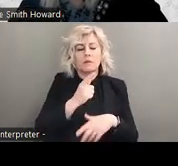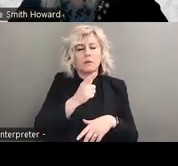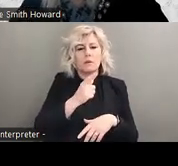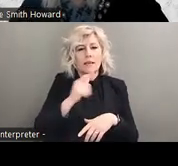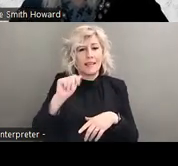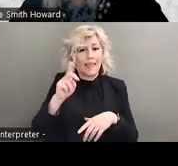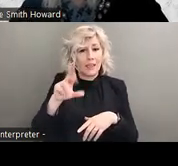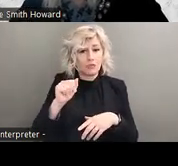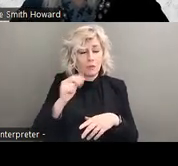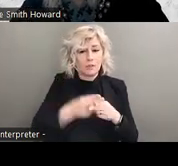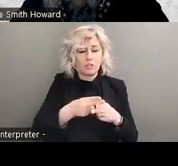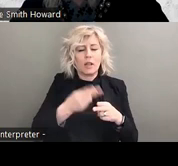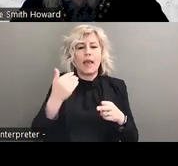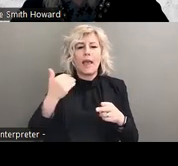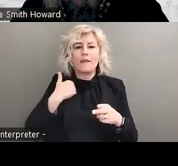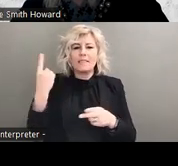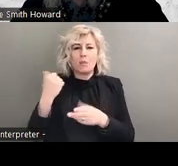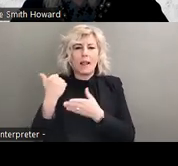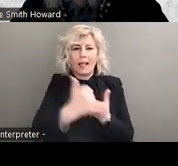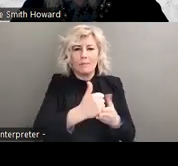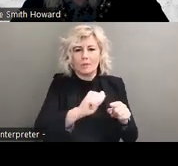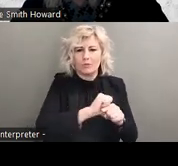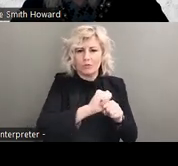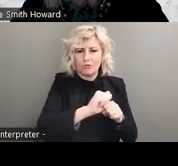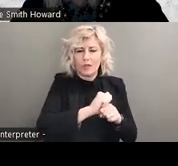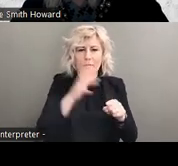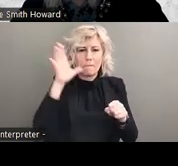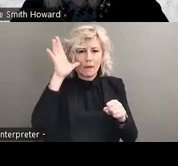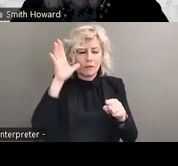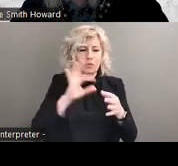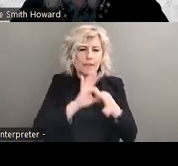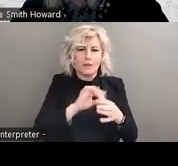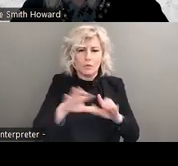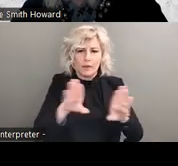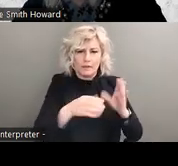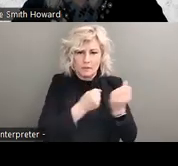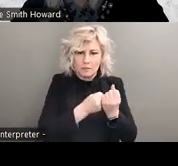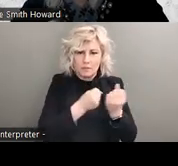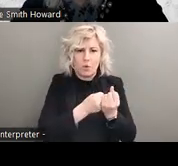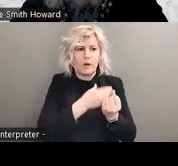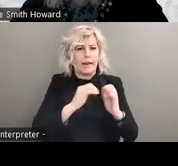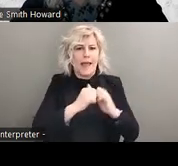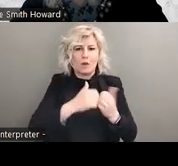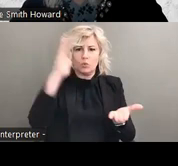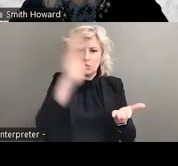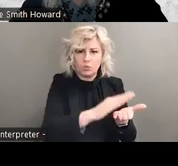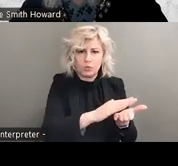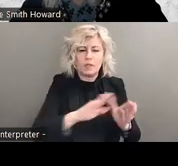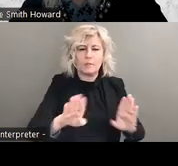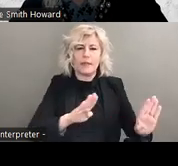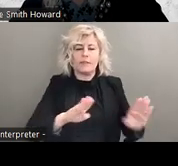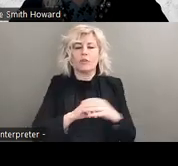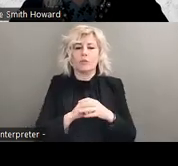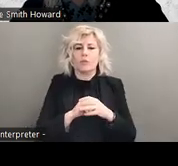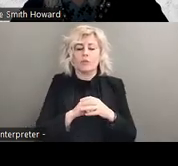having someone help train parents on behavior support and de-escalation, all of that really basic